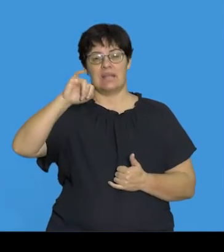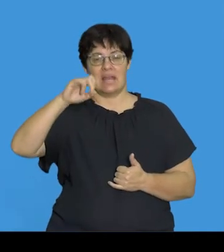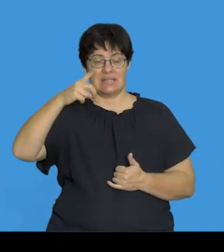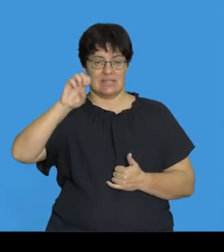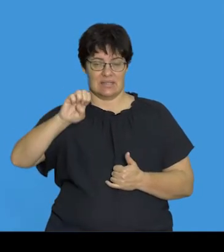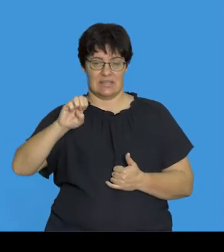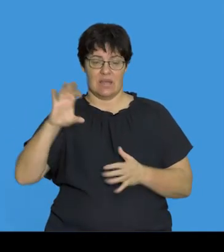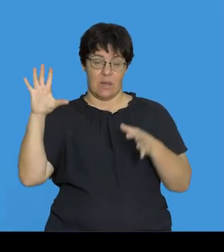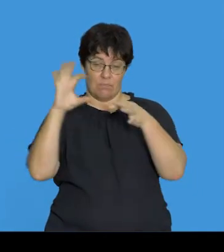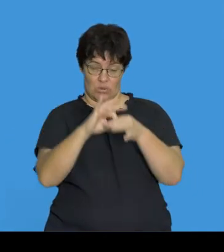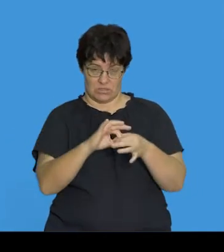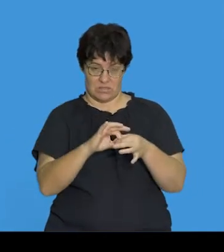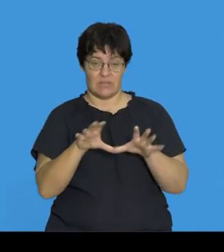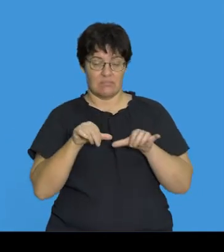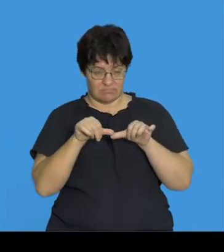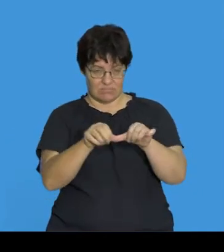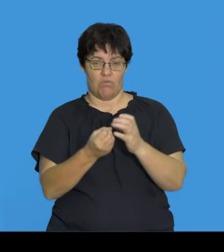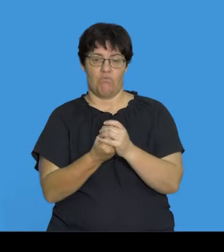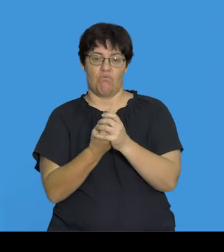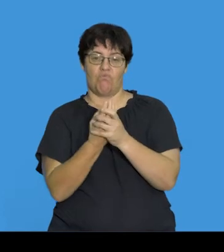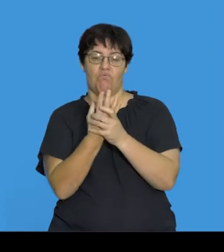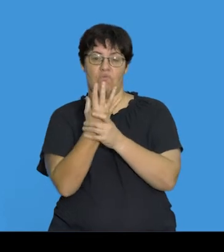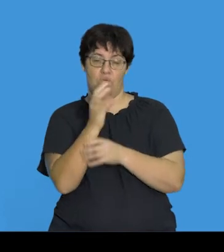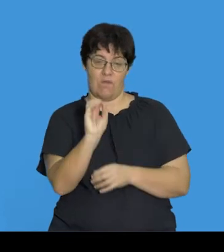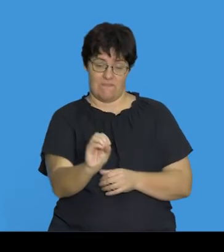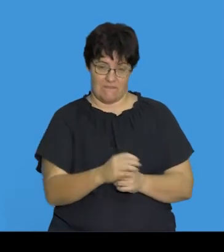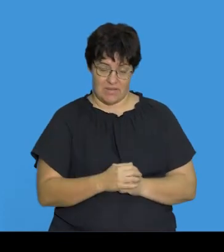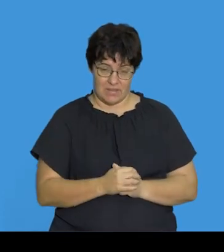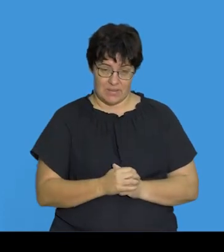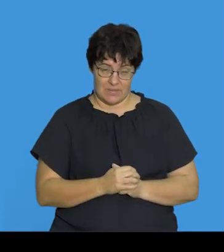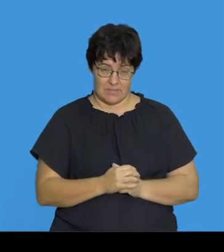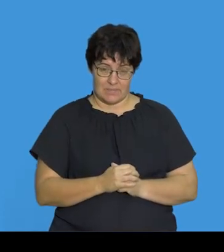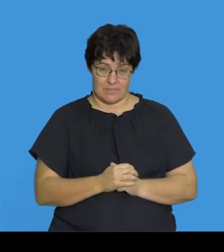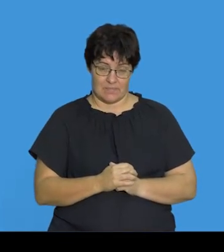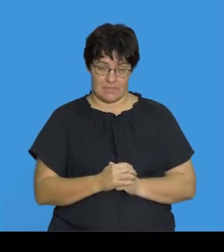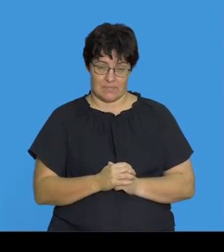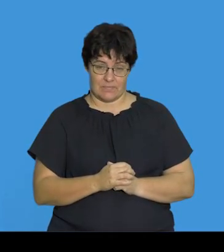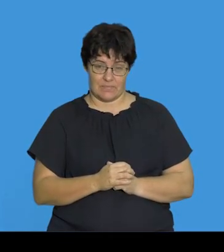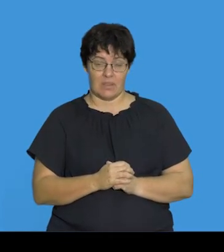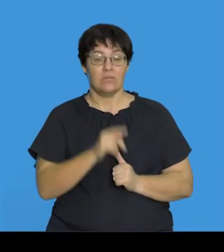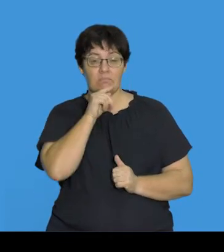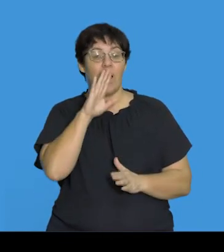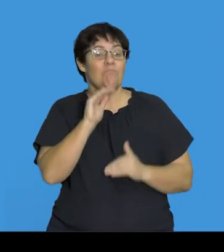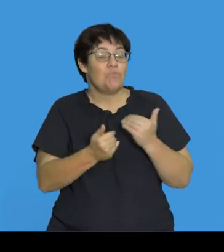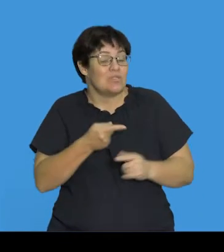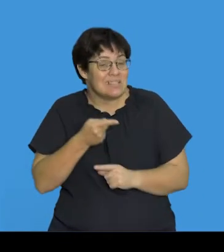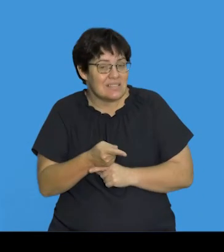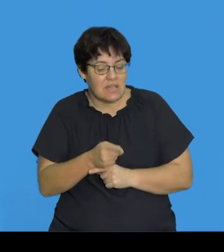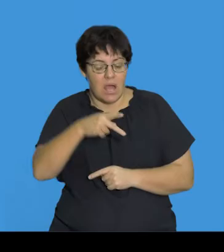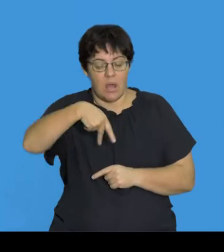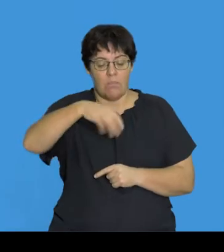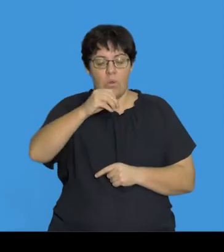bonds, and that chain continues to grow. And so we find that in this process that